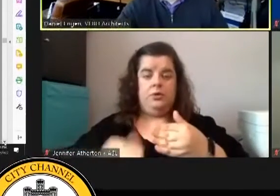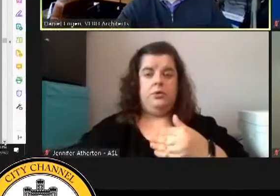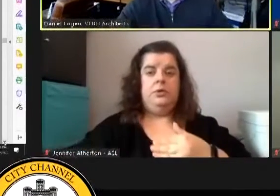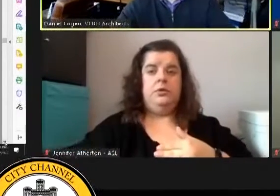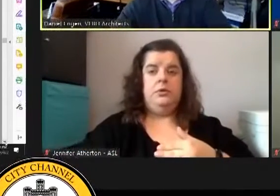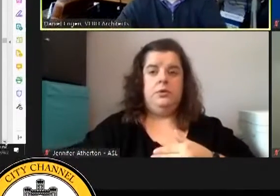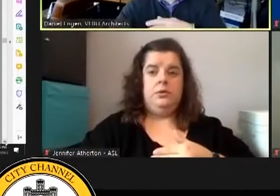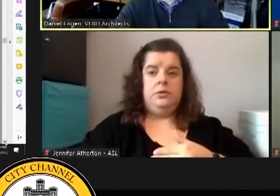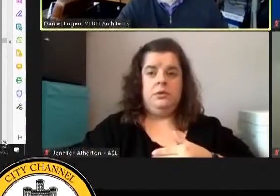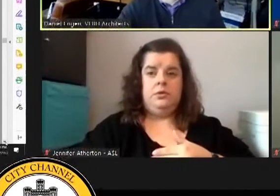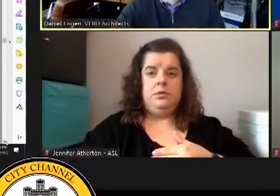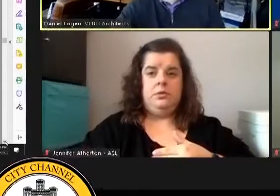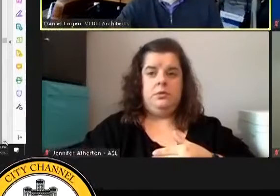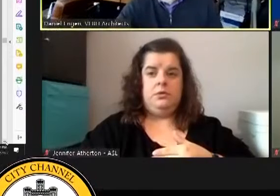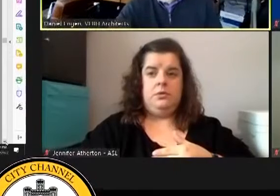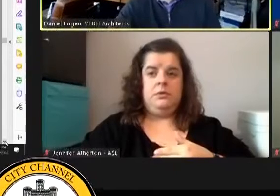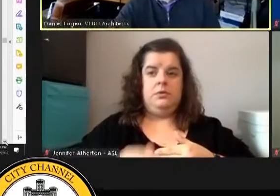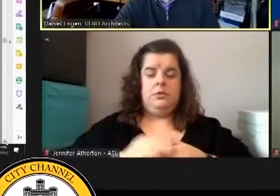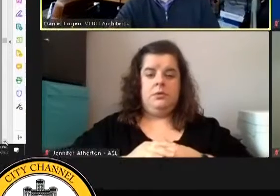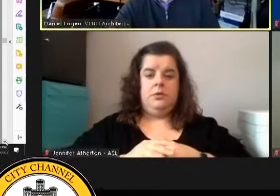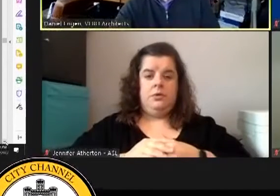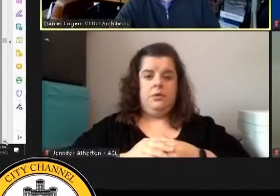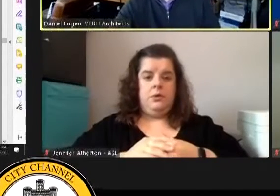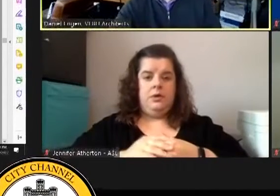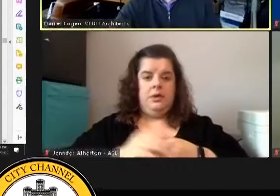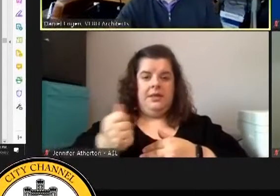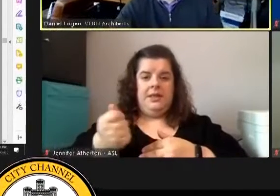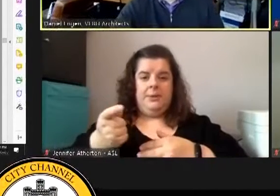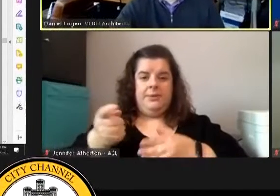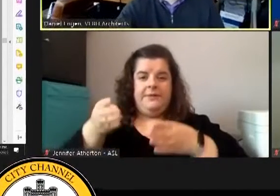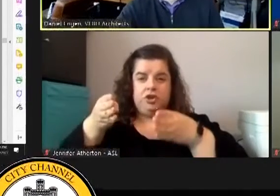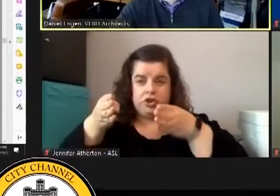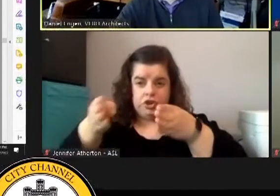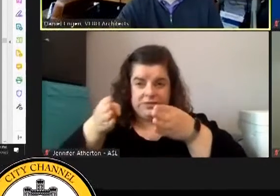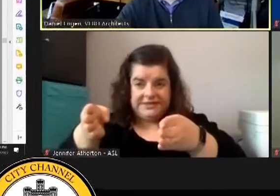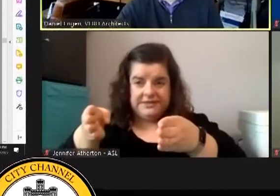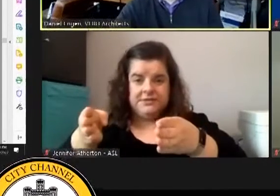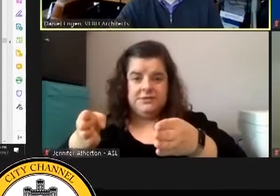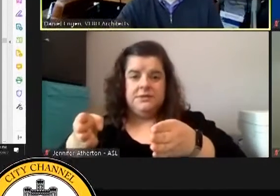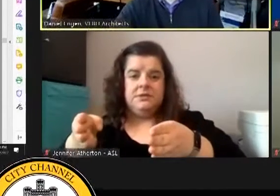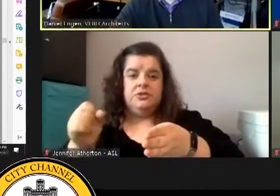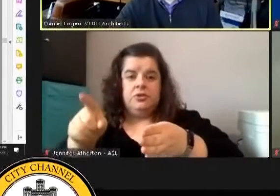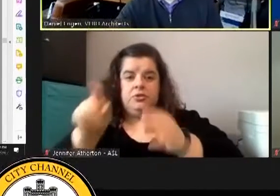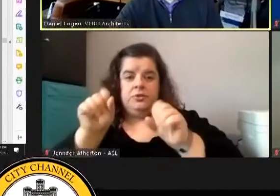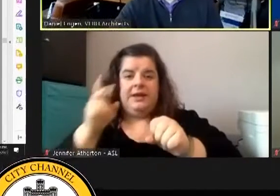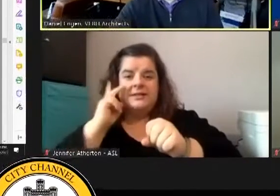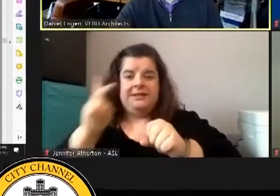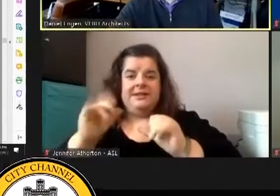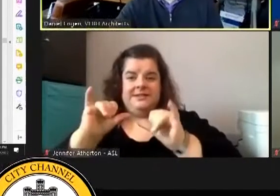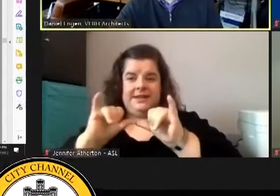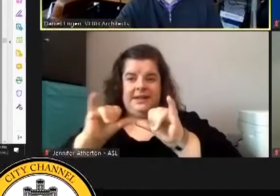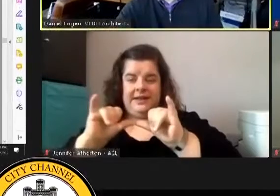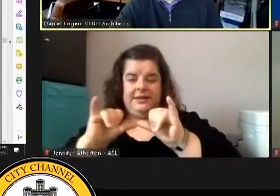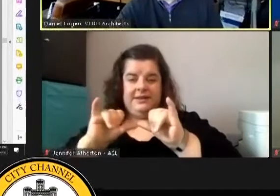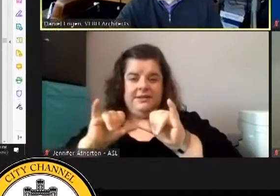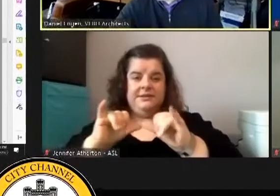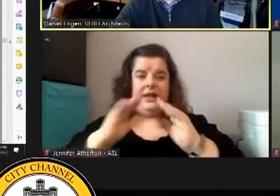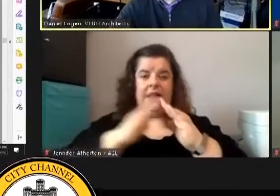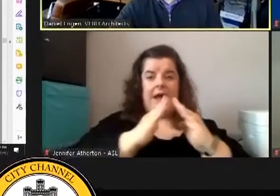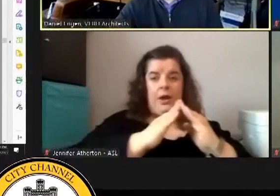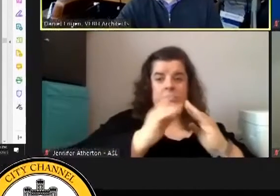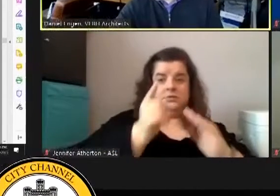a little bit of a streetscape here showing the massing. This is North Sheraton. The residence is on one